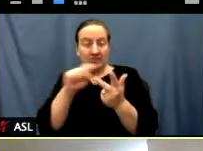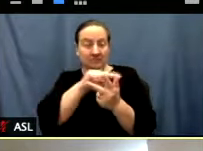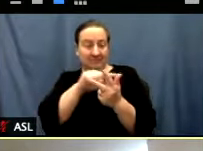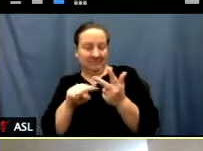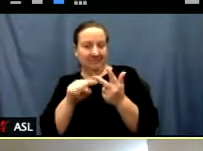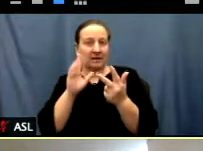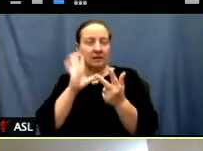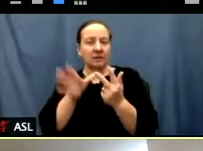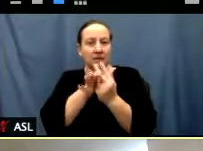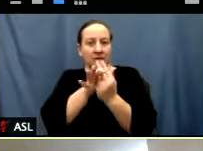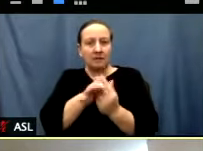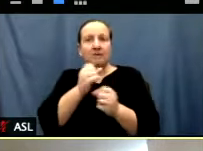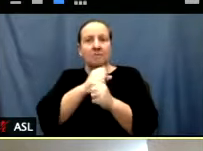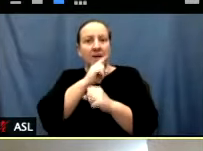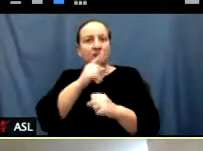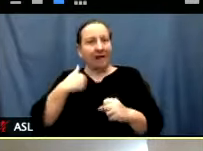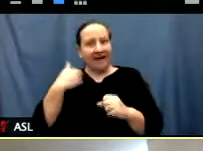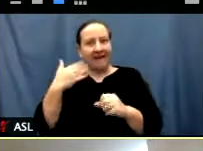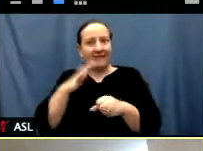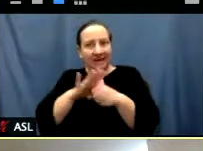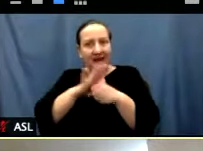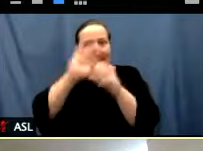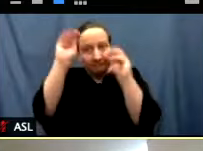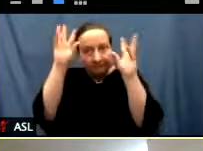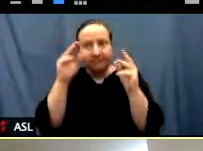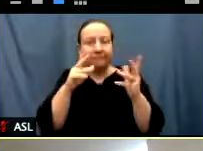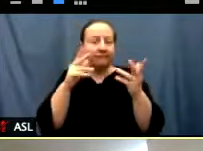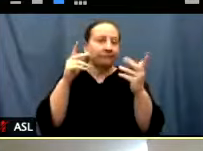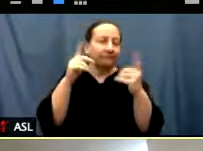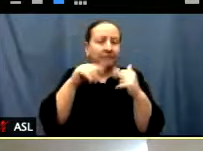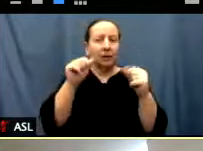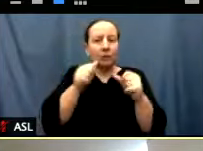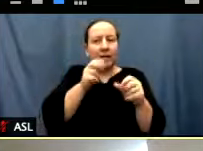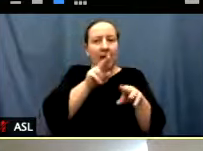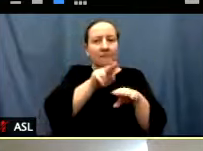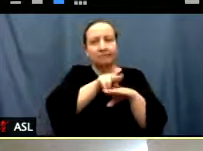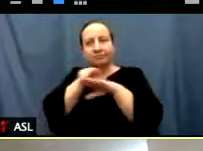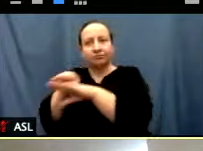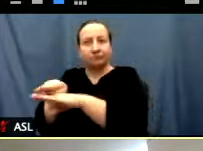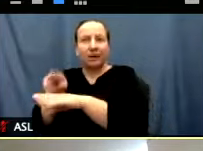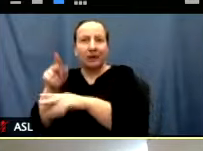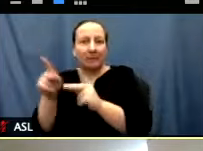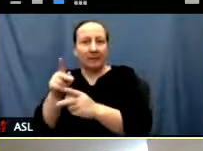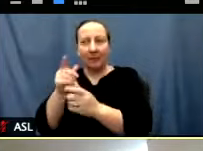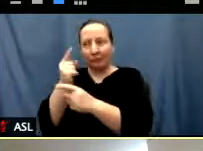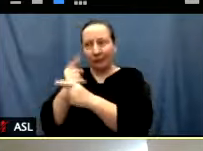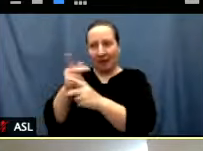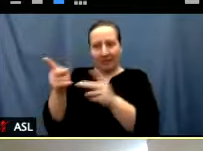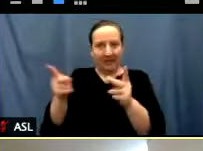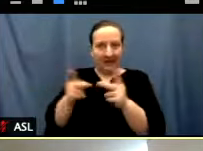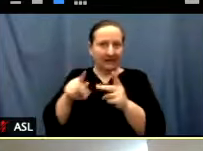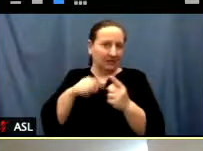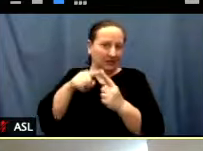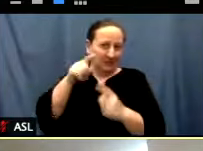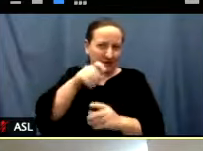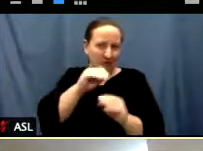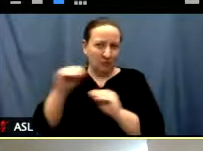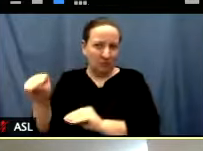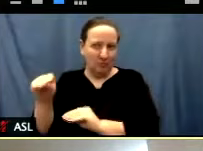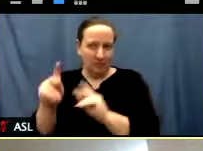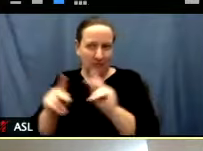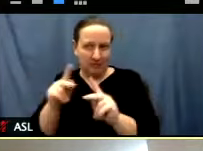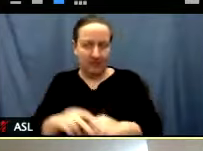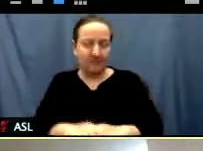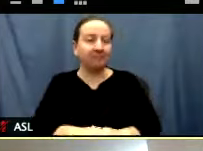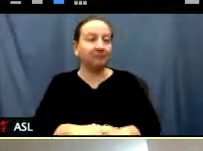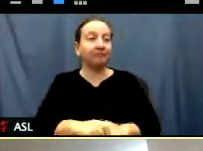we have enough EMS resources to efficiently move patients where they need to be when they need to be moved. We're also